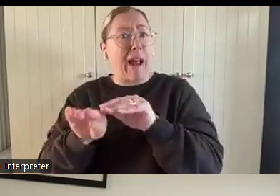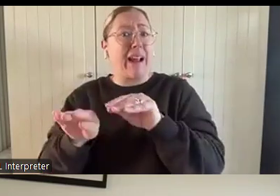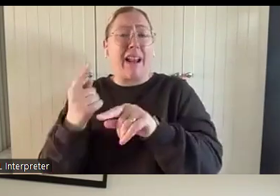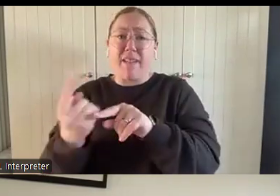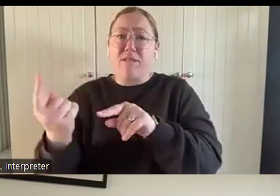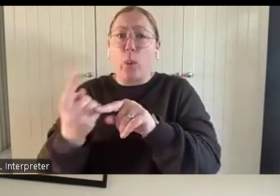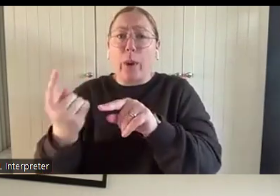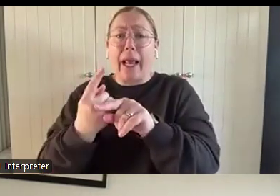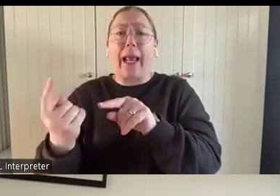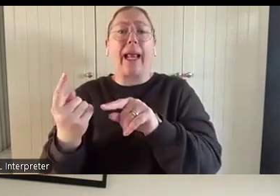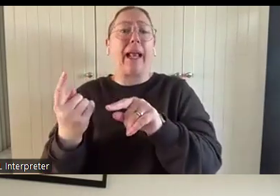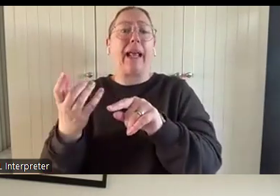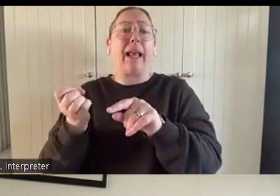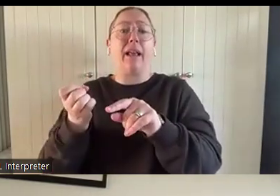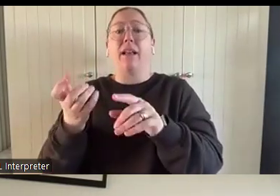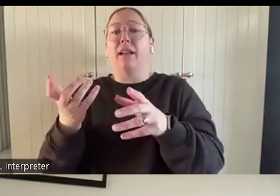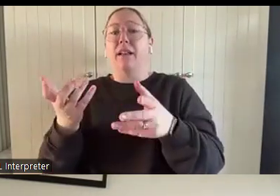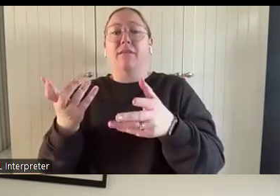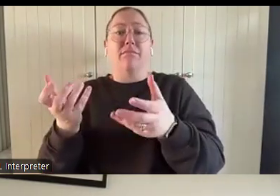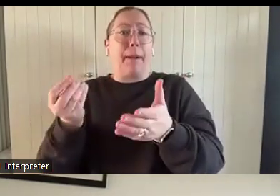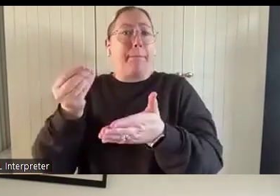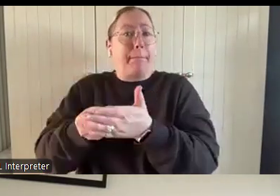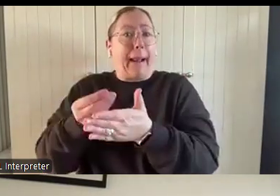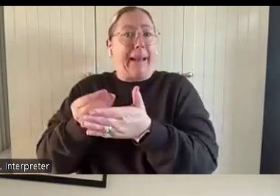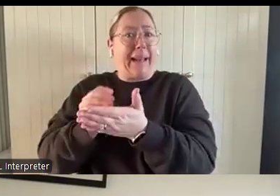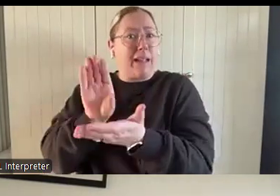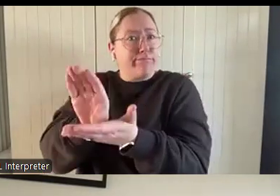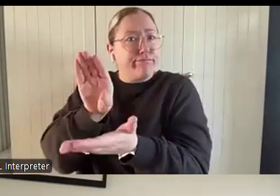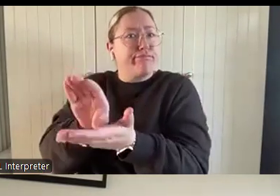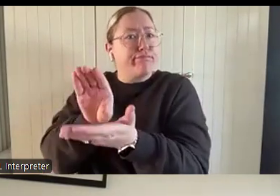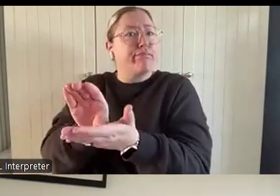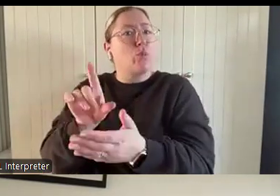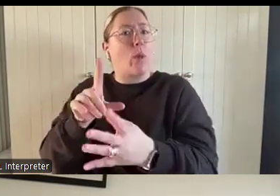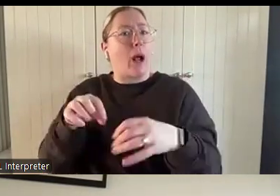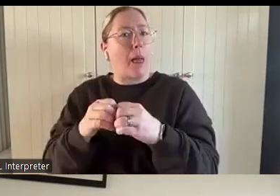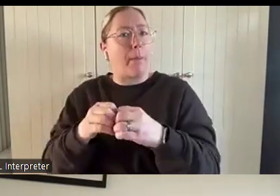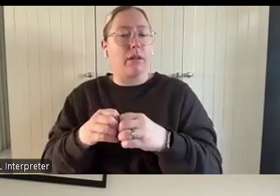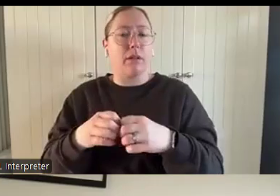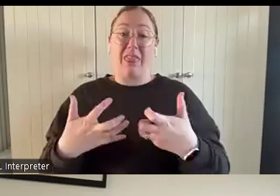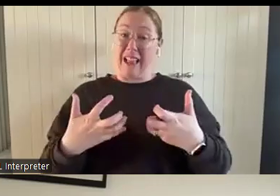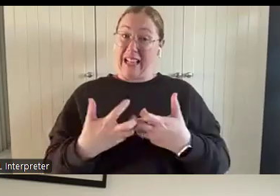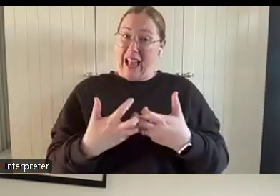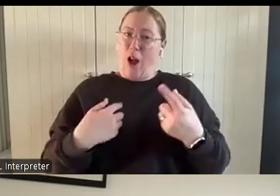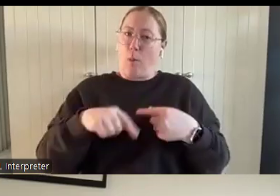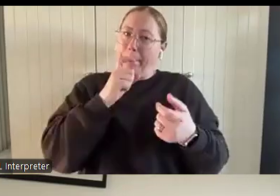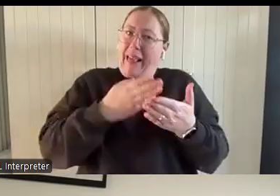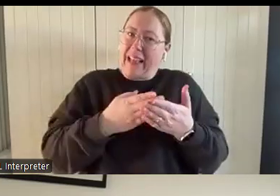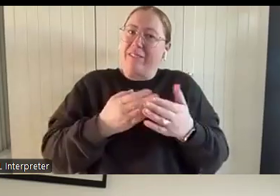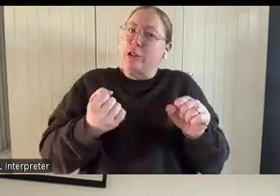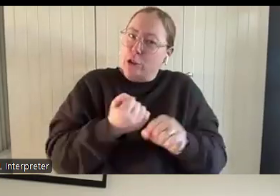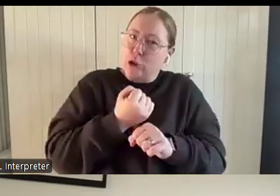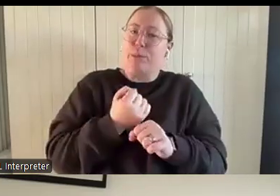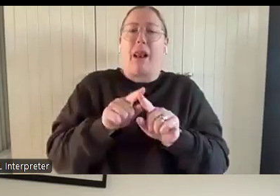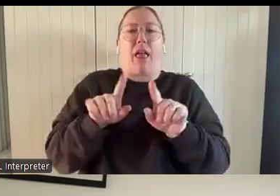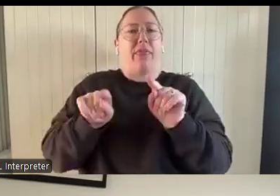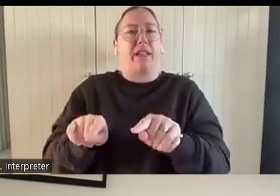their clubs. And that's, we believe, how sport should work. I mean, it's important there are different options. But in terms of, because